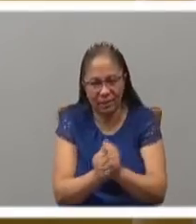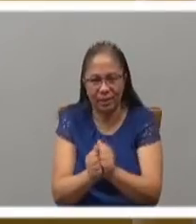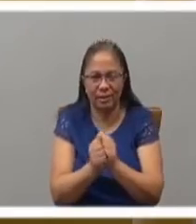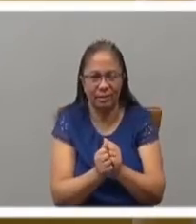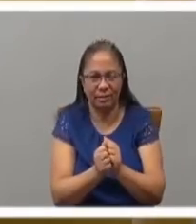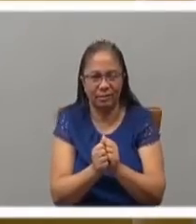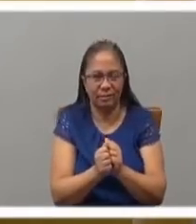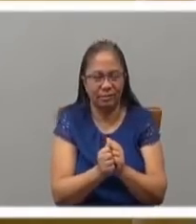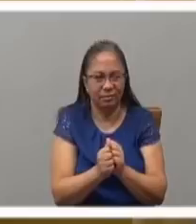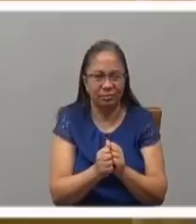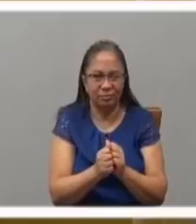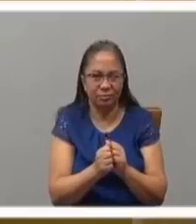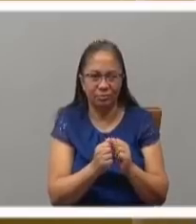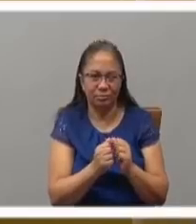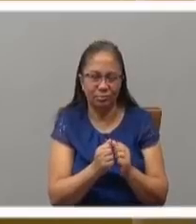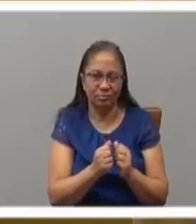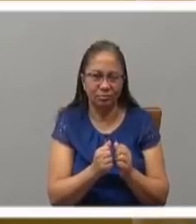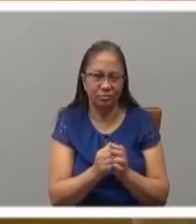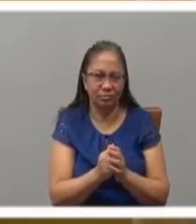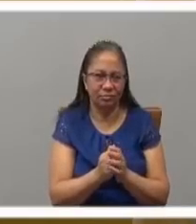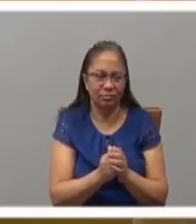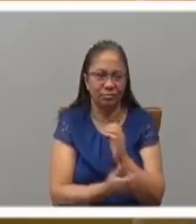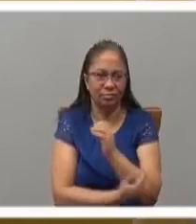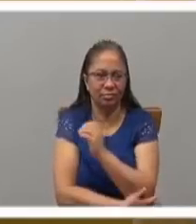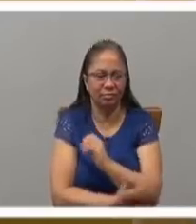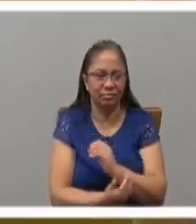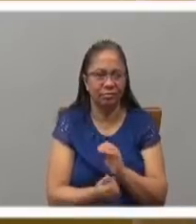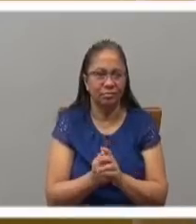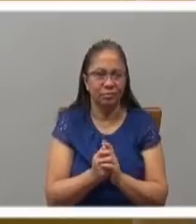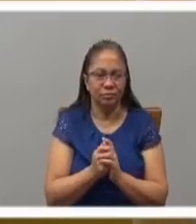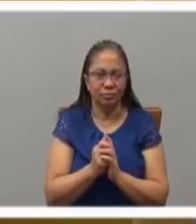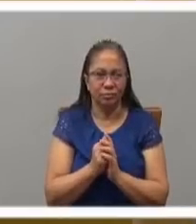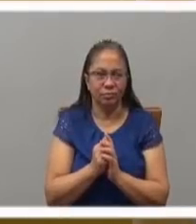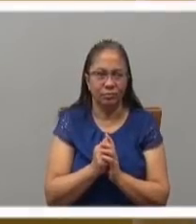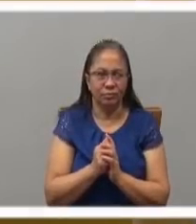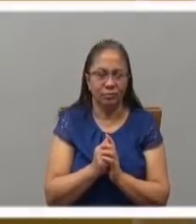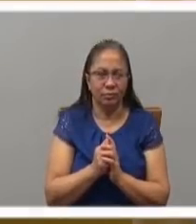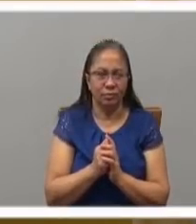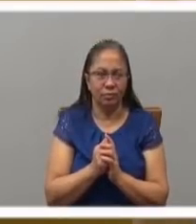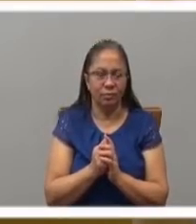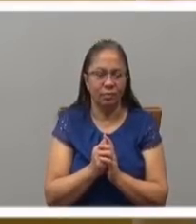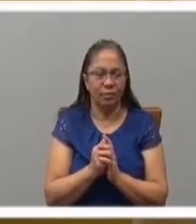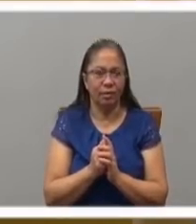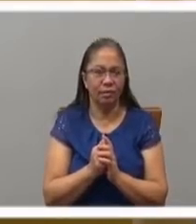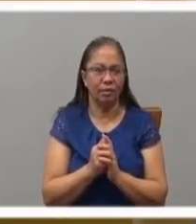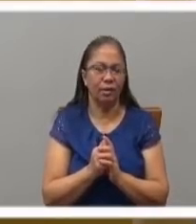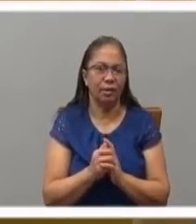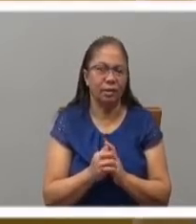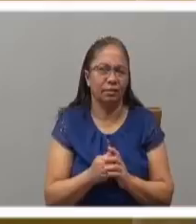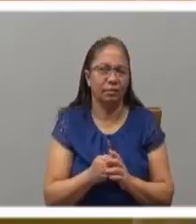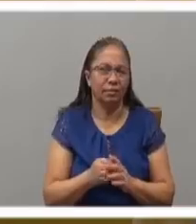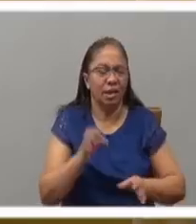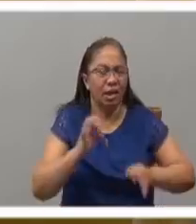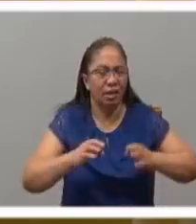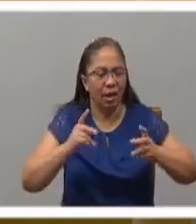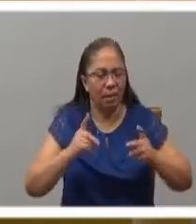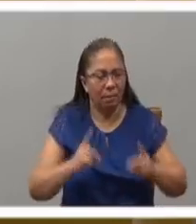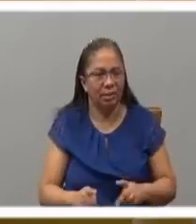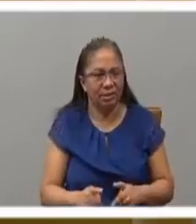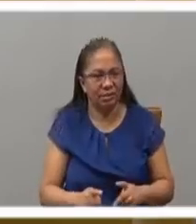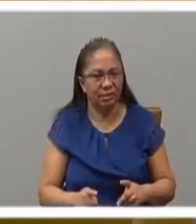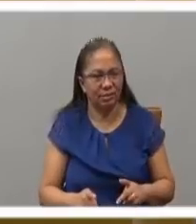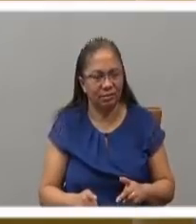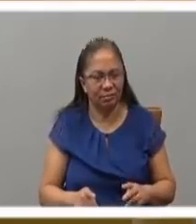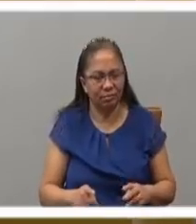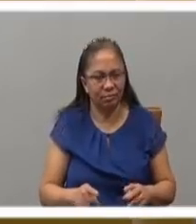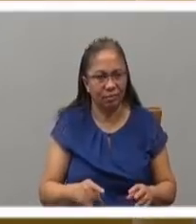someone and commits someone to a cause. And so persons who manifest faith in the context